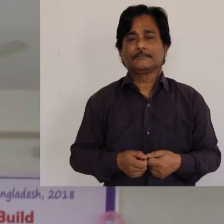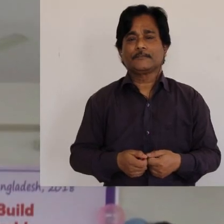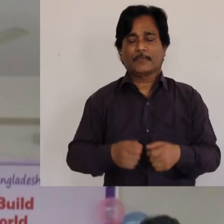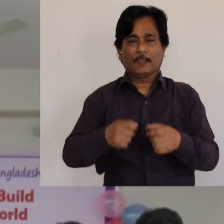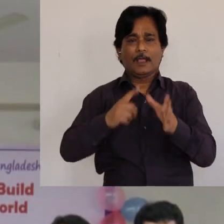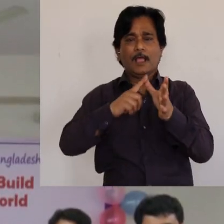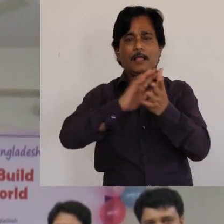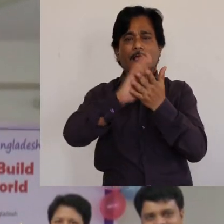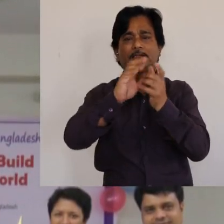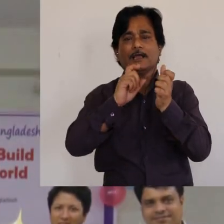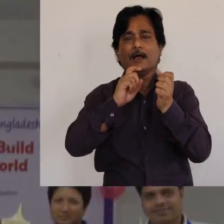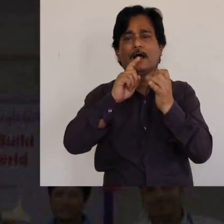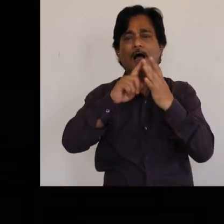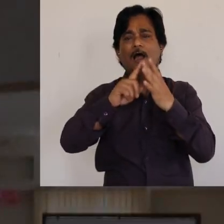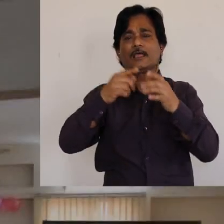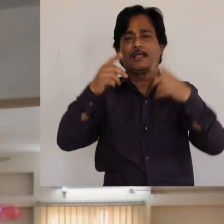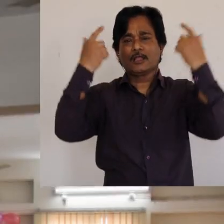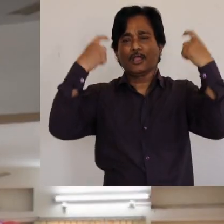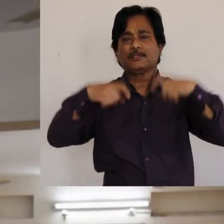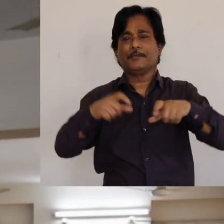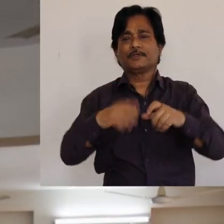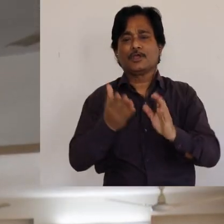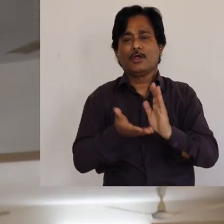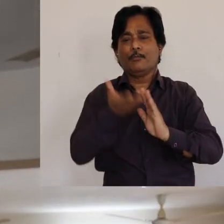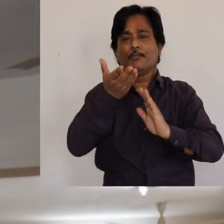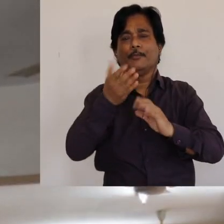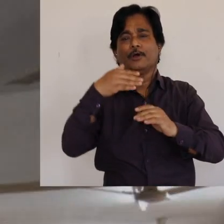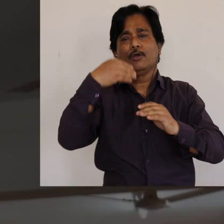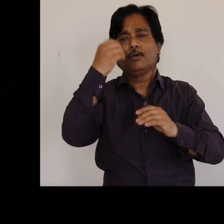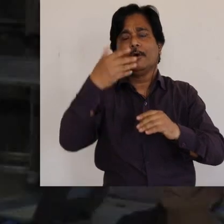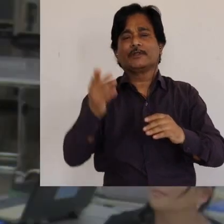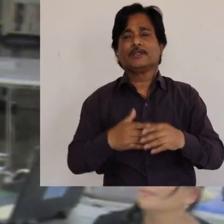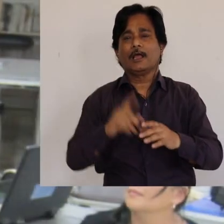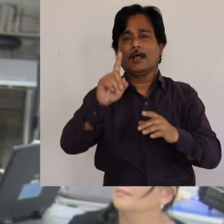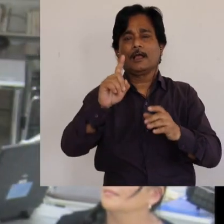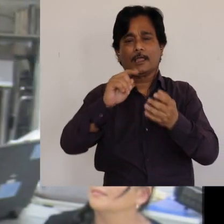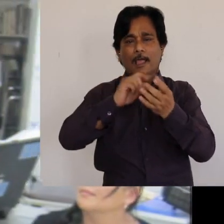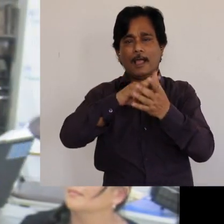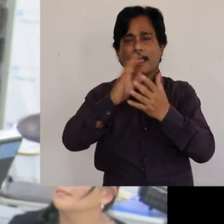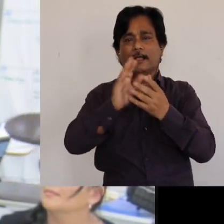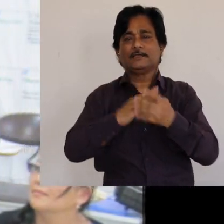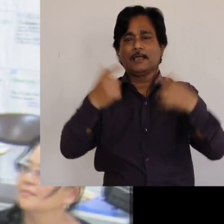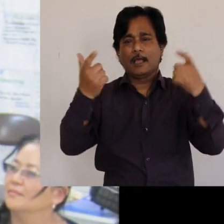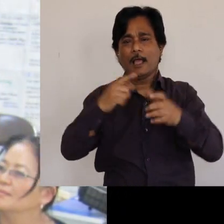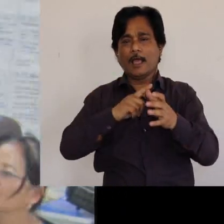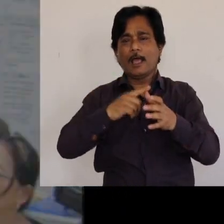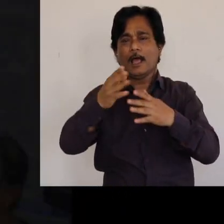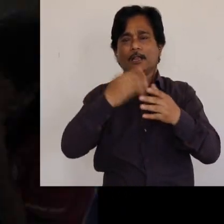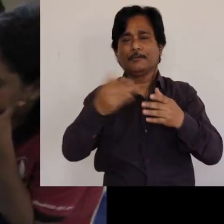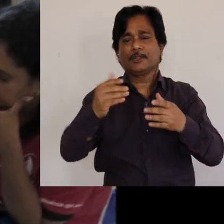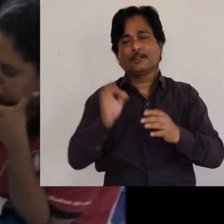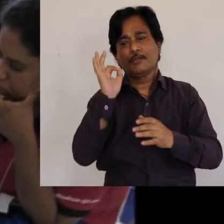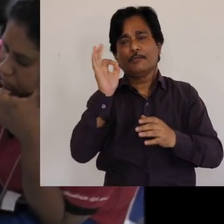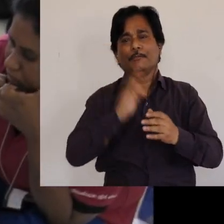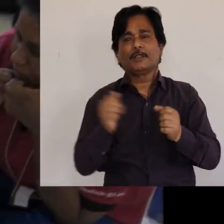AHI Reunion Seminar 2018 promoted positive leadership among AHI alumni through sharing learning and best